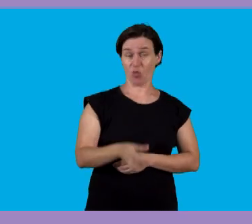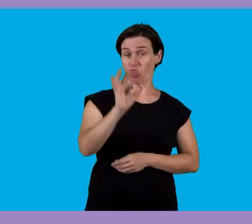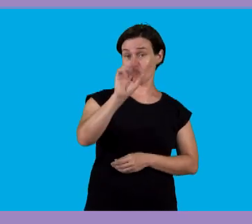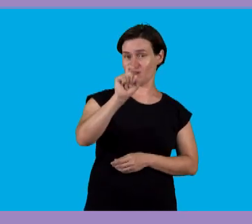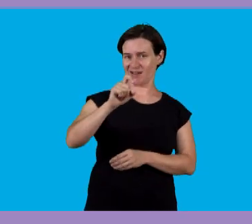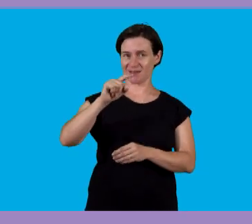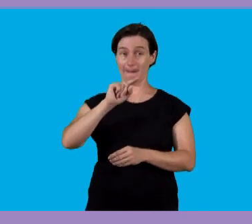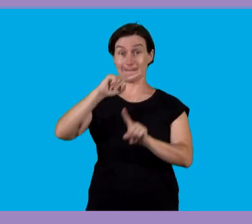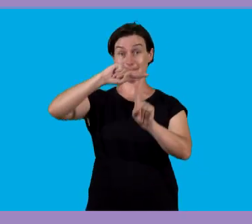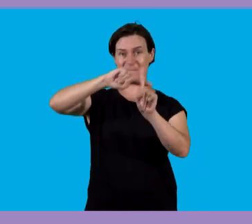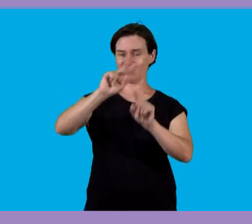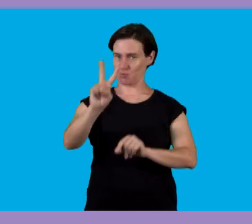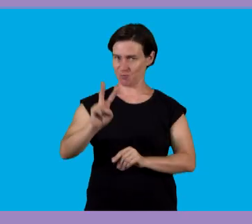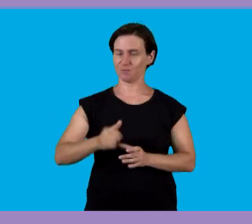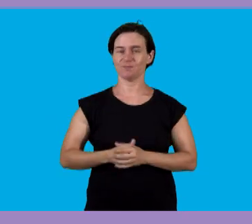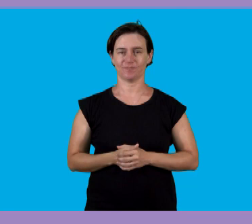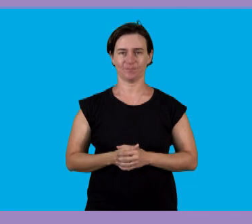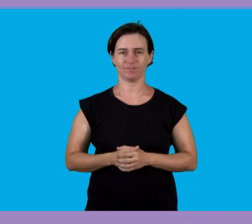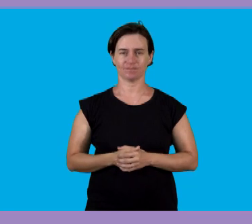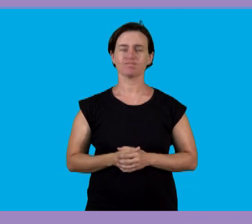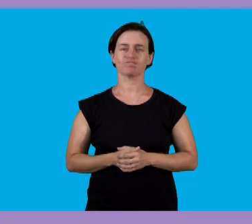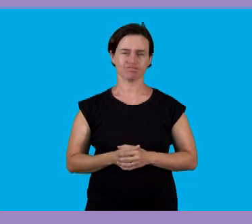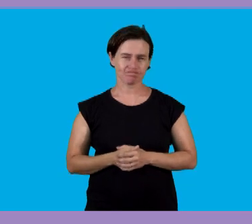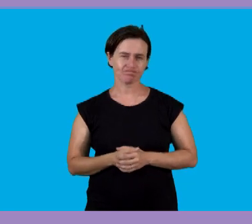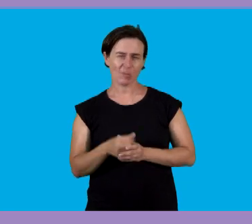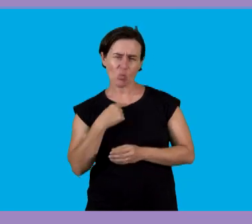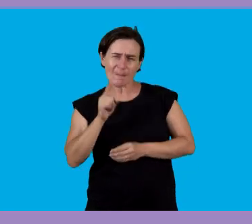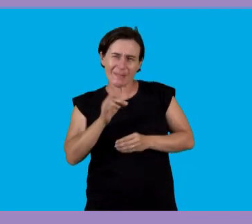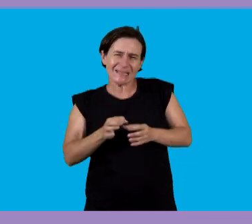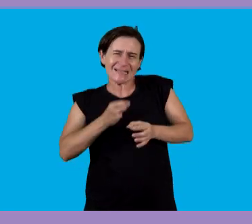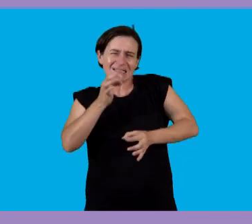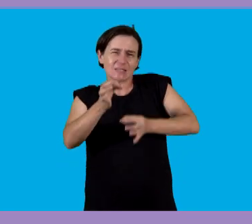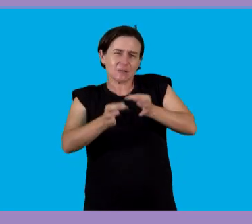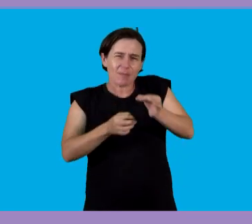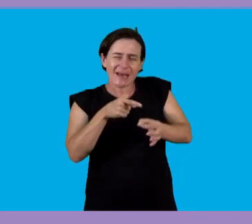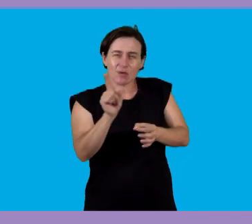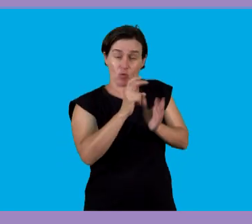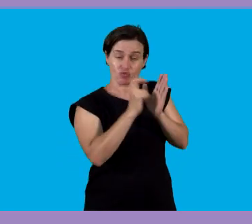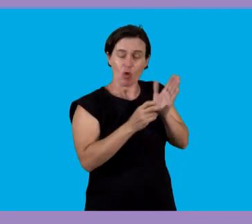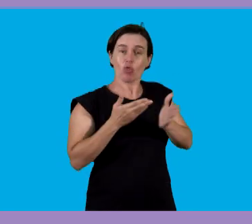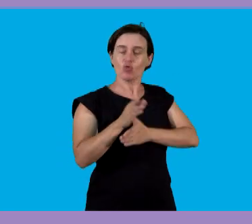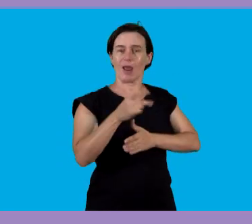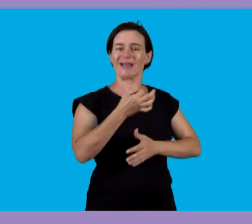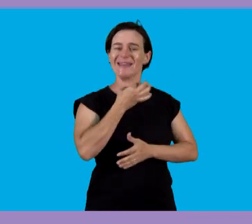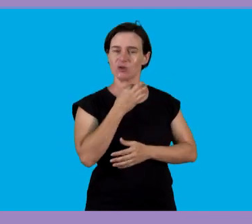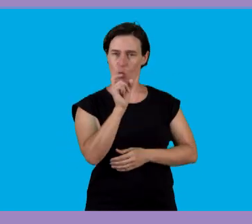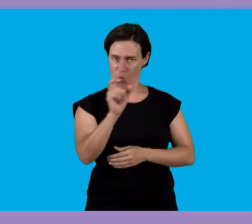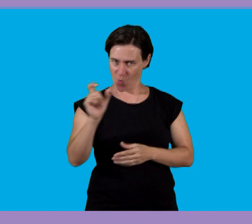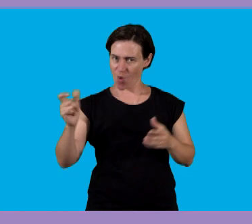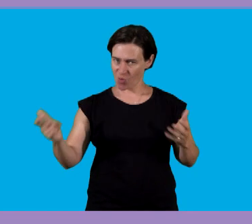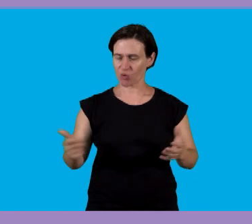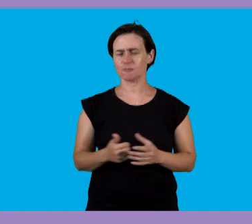is equals to 3x plus 2. So now we are supposed to describe this rule